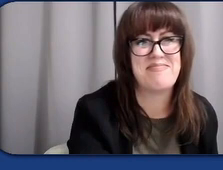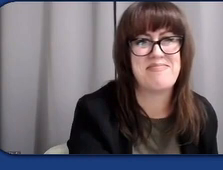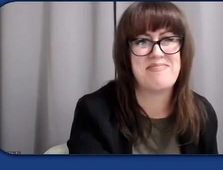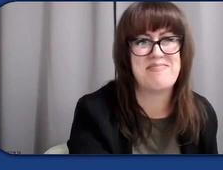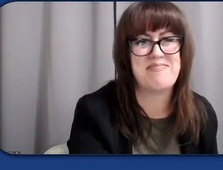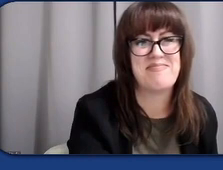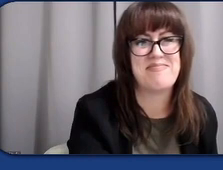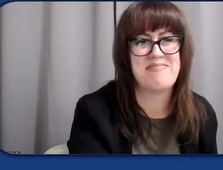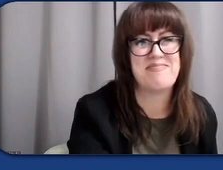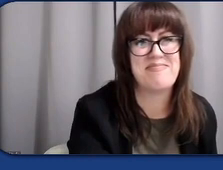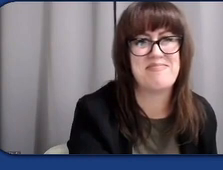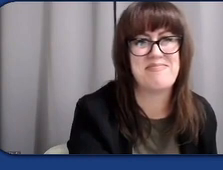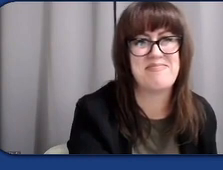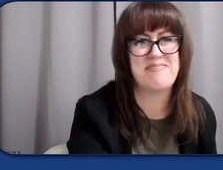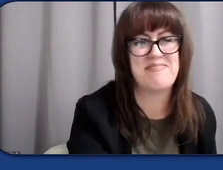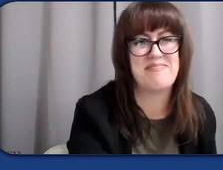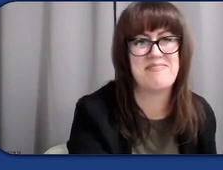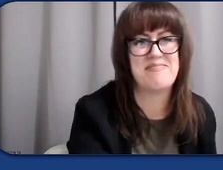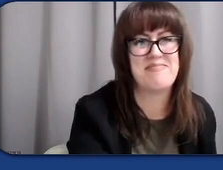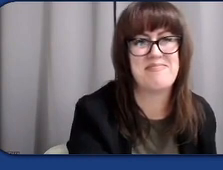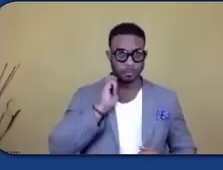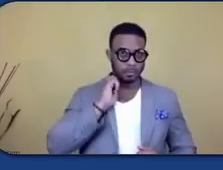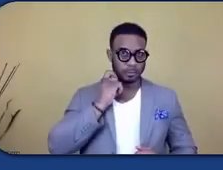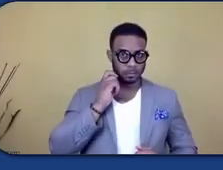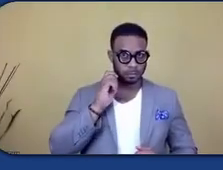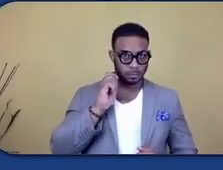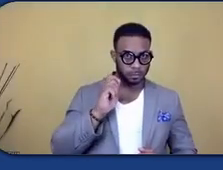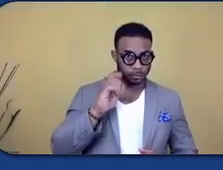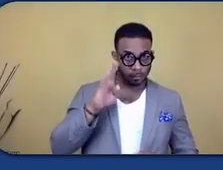Moses, can you unmute?